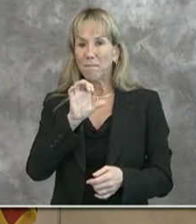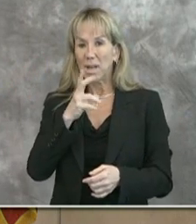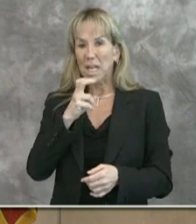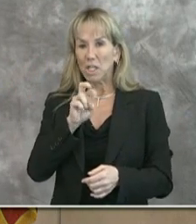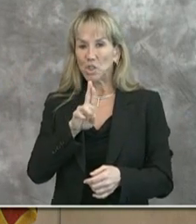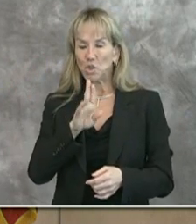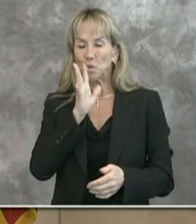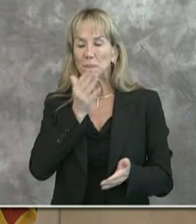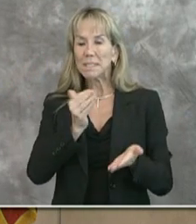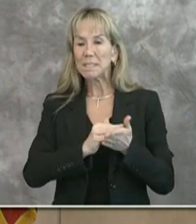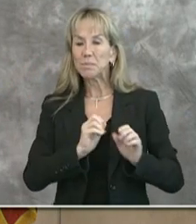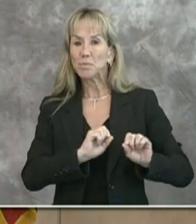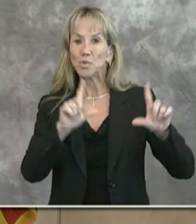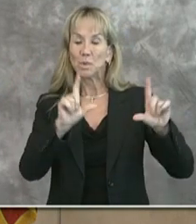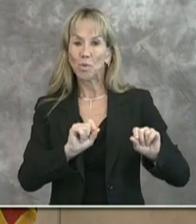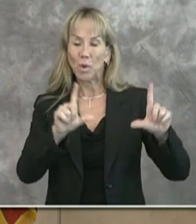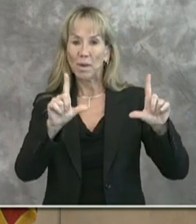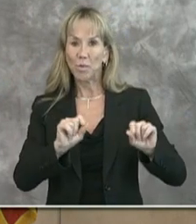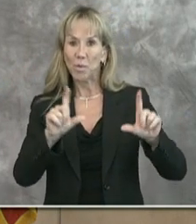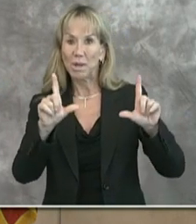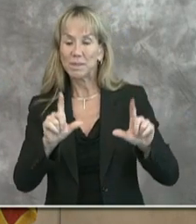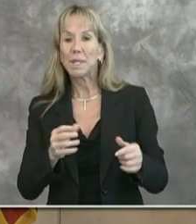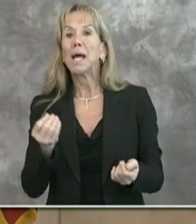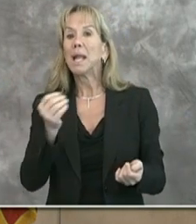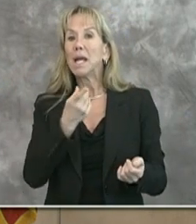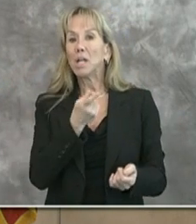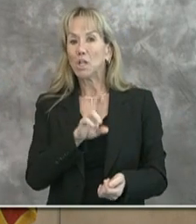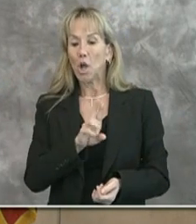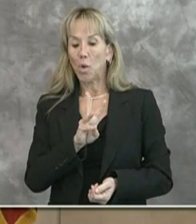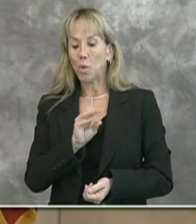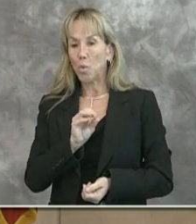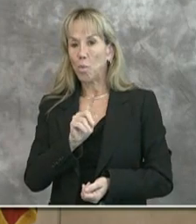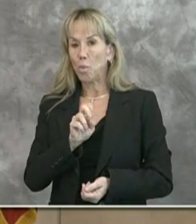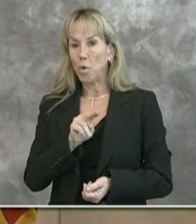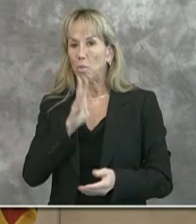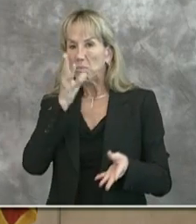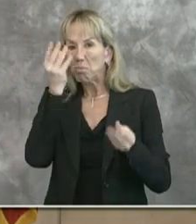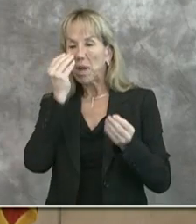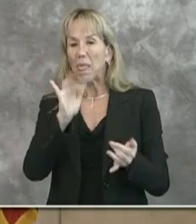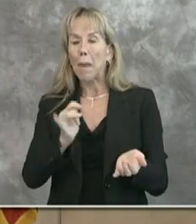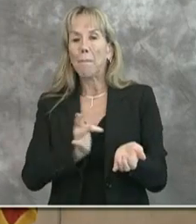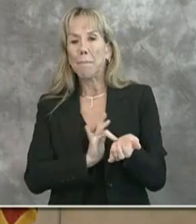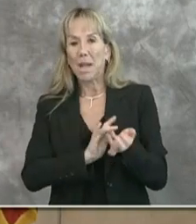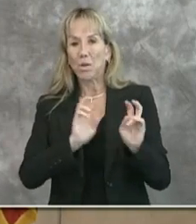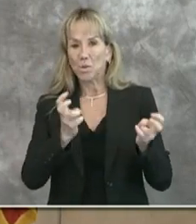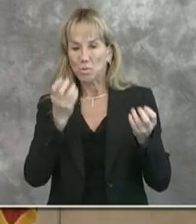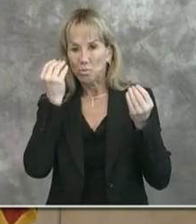charts and graphs, and then we'll get a medical update from Dr. Wooten. Supervisor Fletcher.